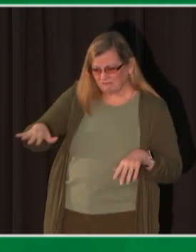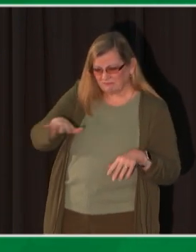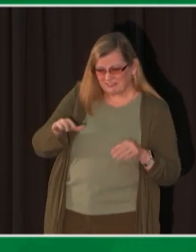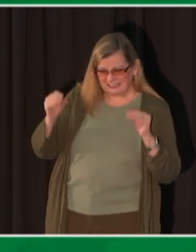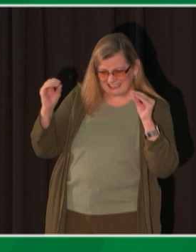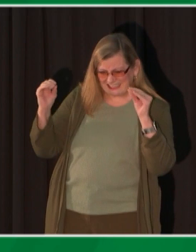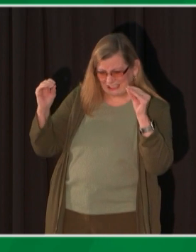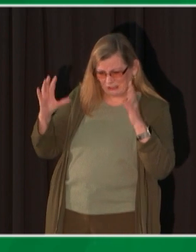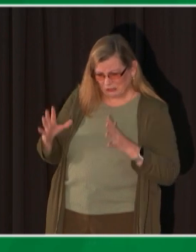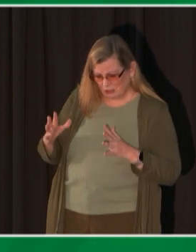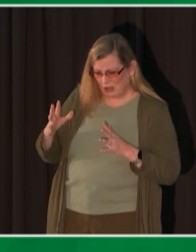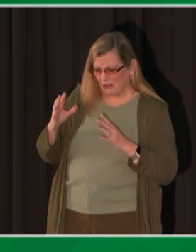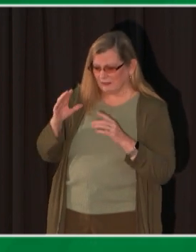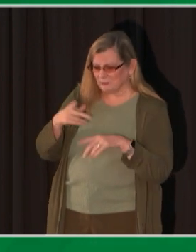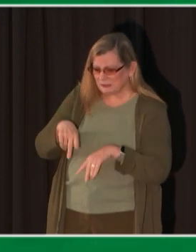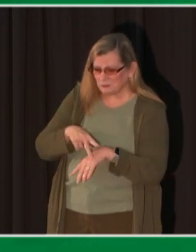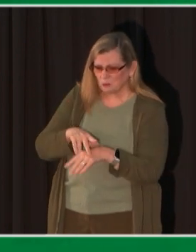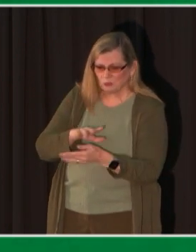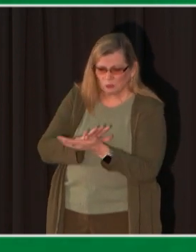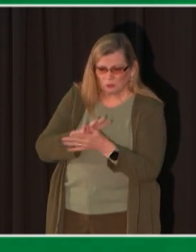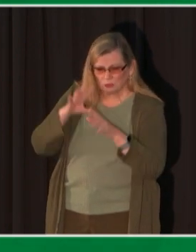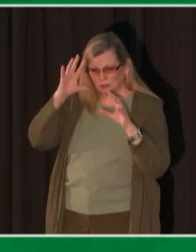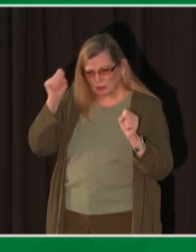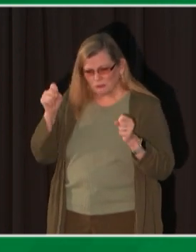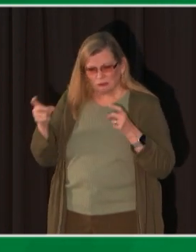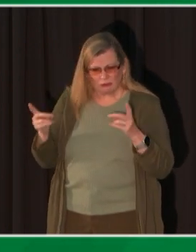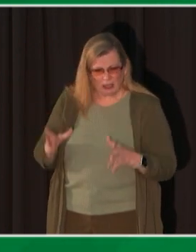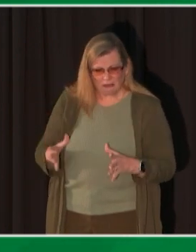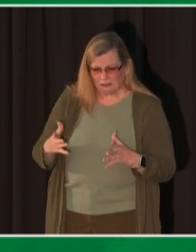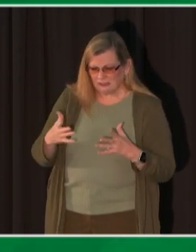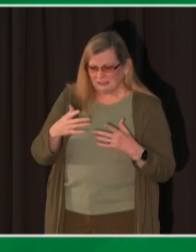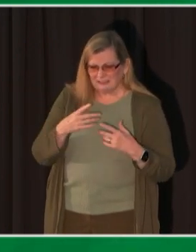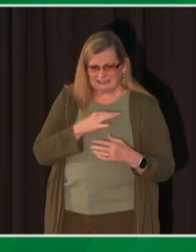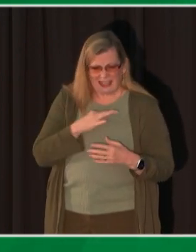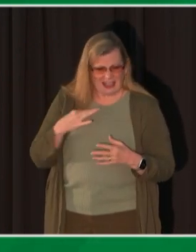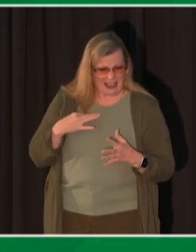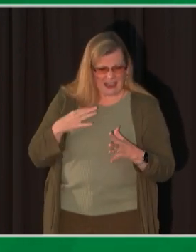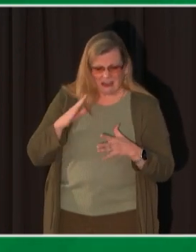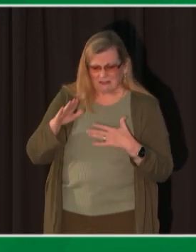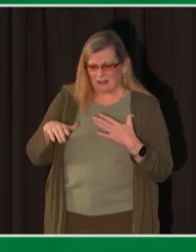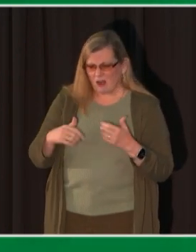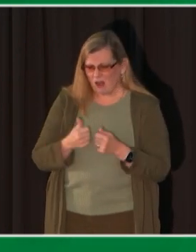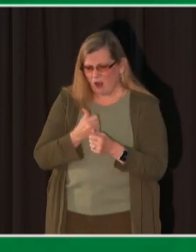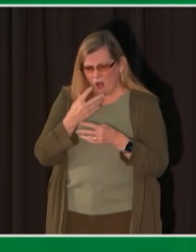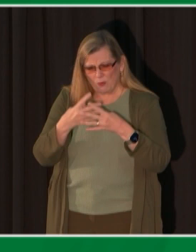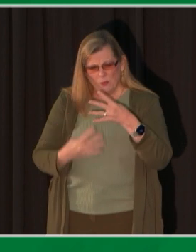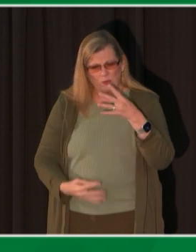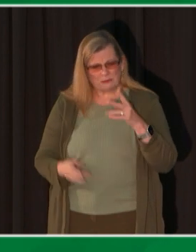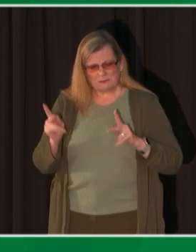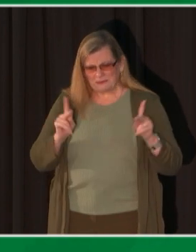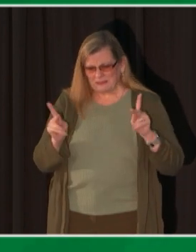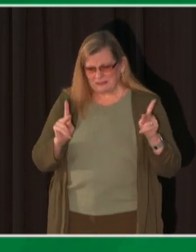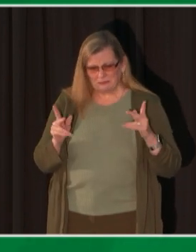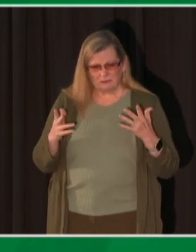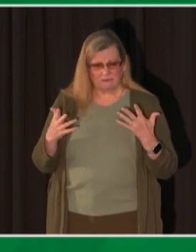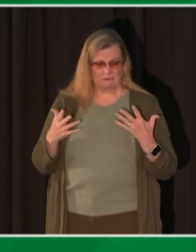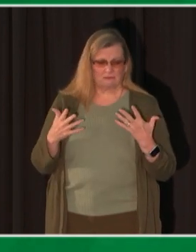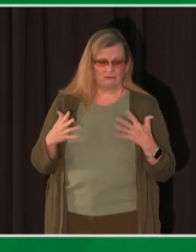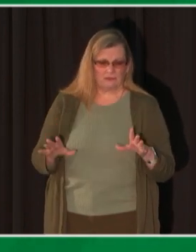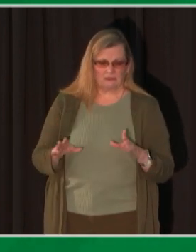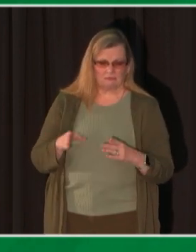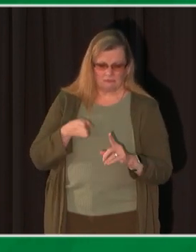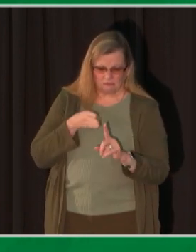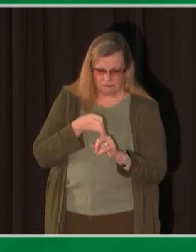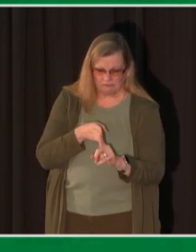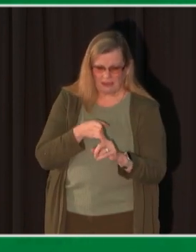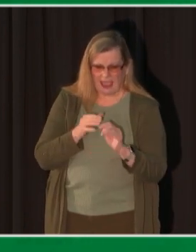quickly, families, staff, school teachers, school leaders who have been very focused on how to stay in touch